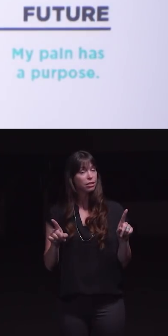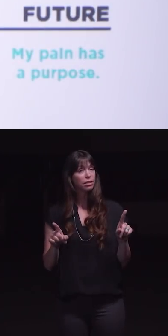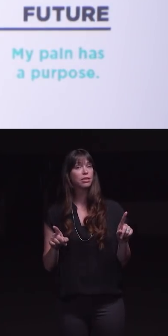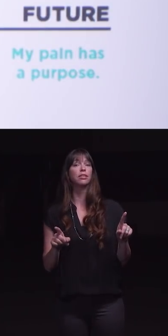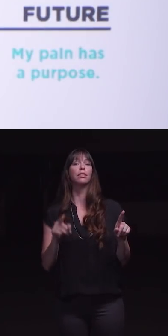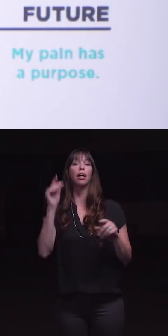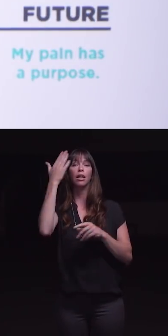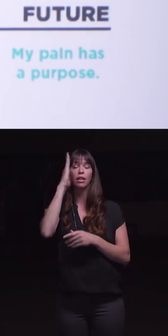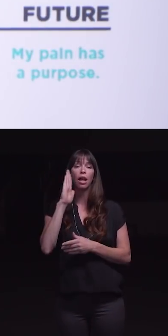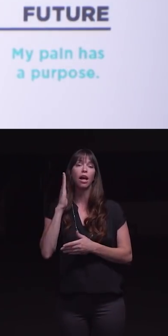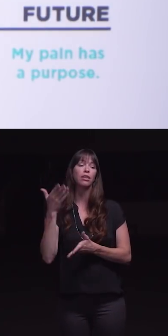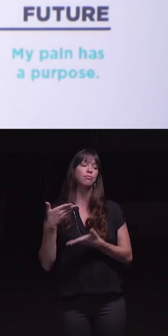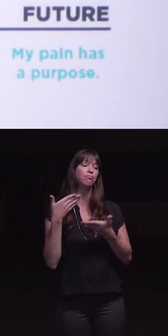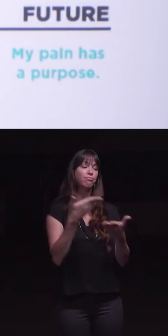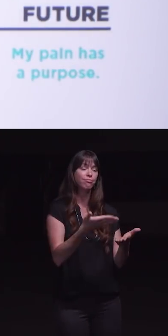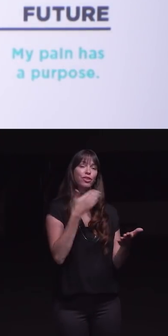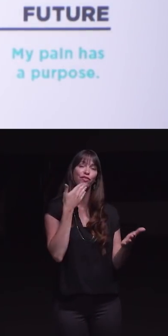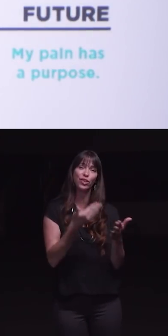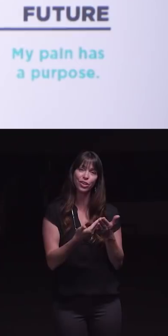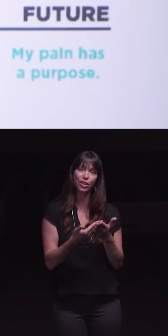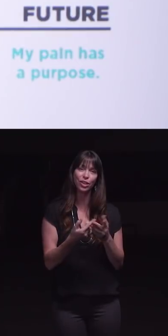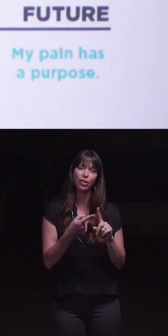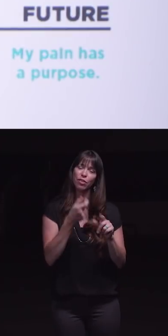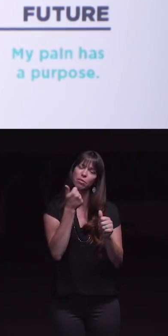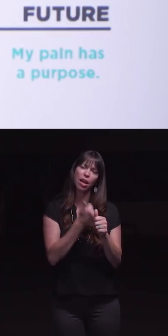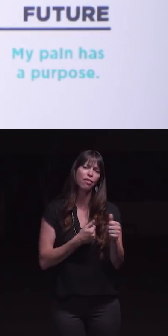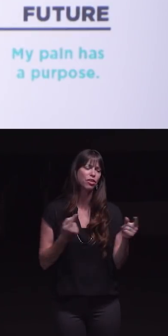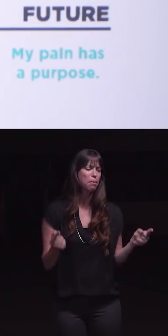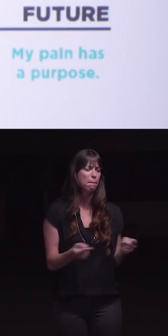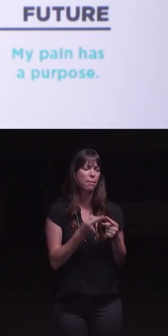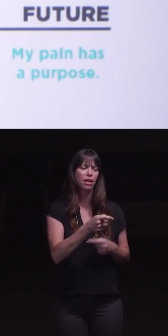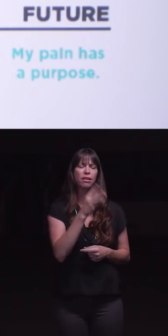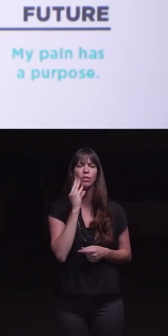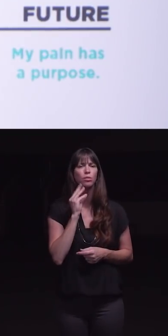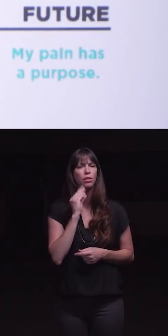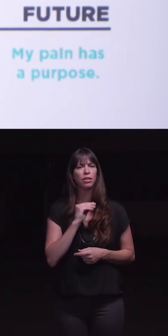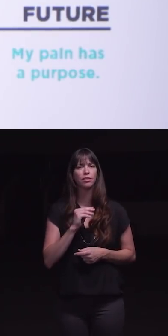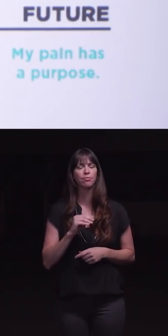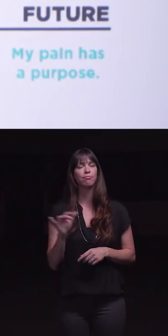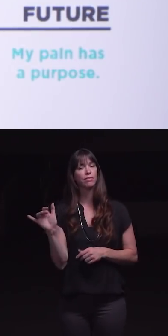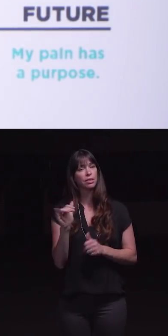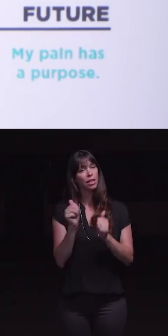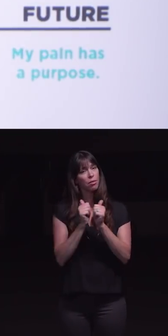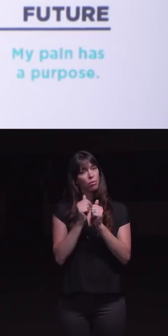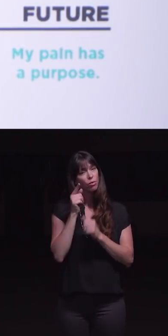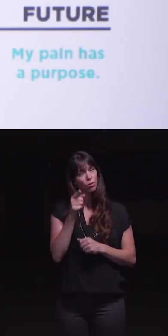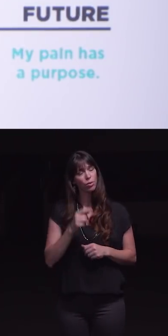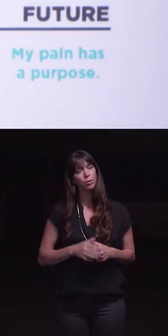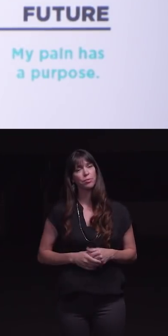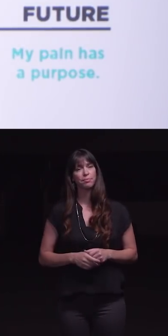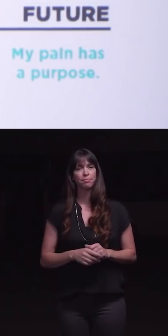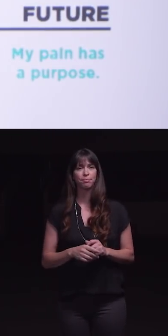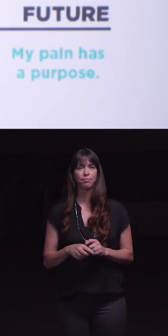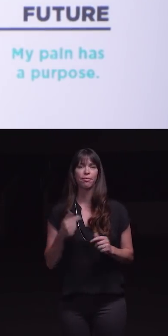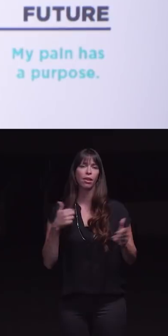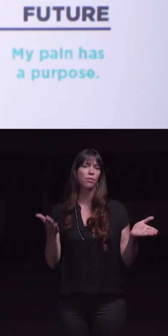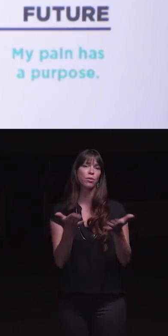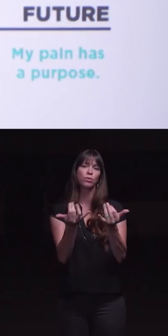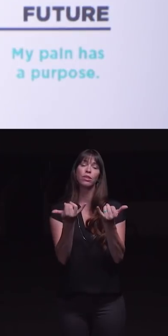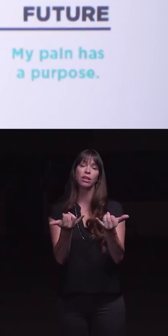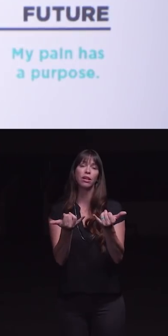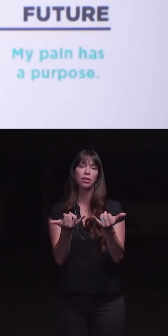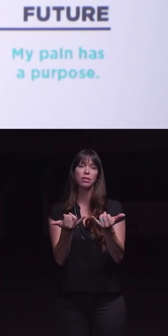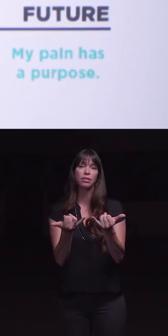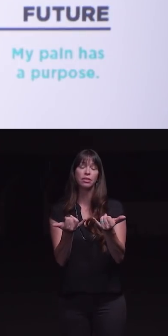ultimately, God brought good out of every pain that he bore. He will do that with you as well. And I would just encourage